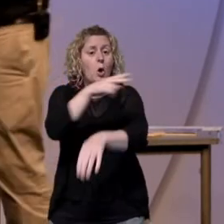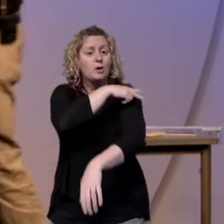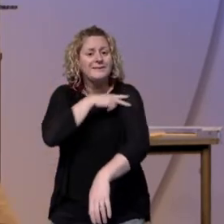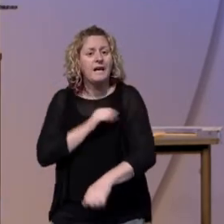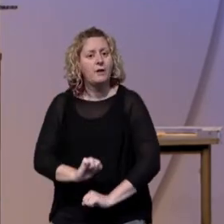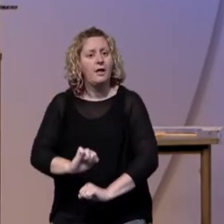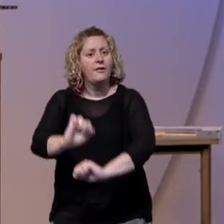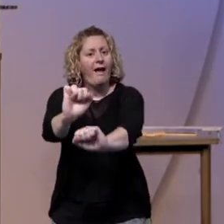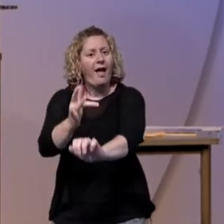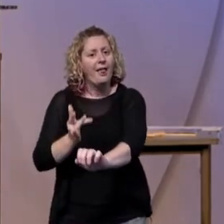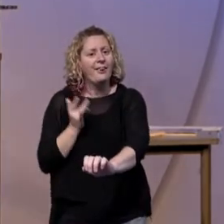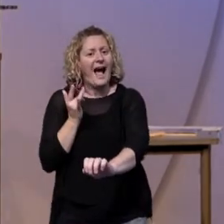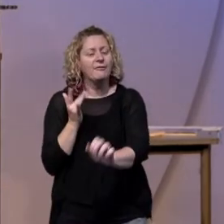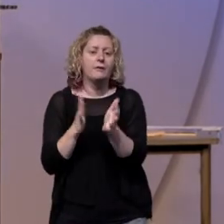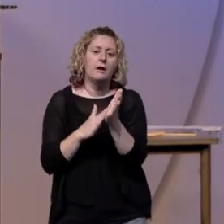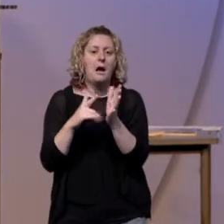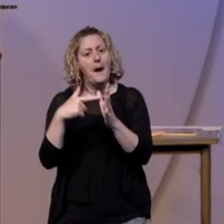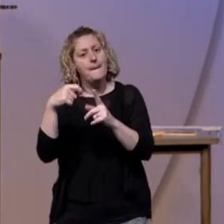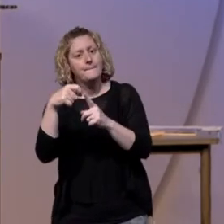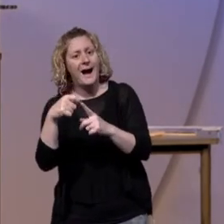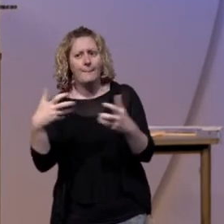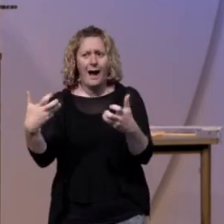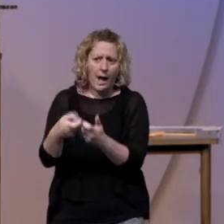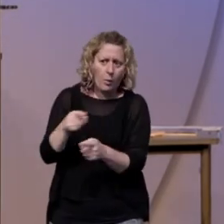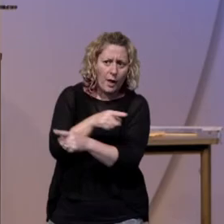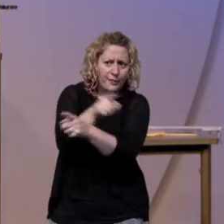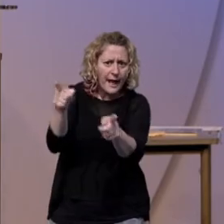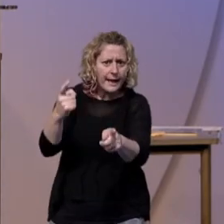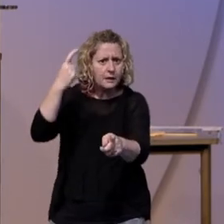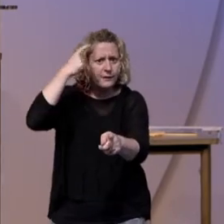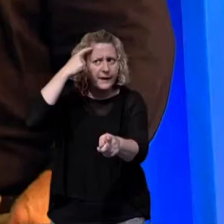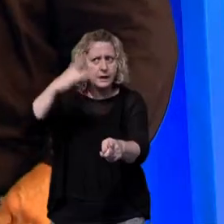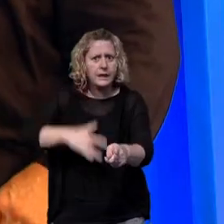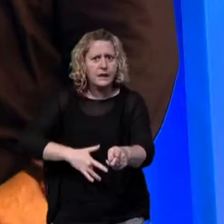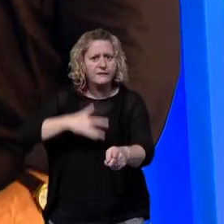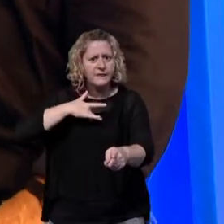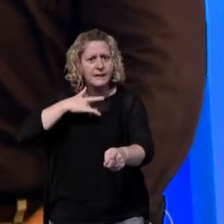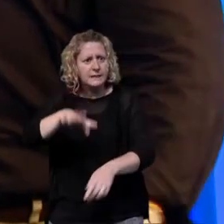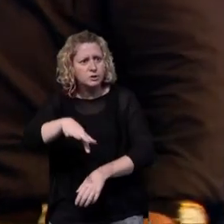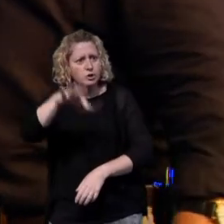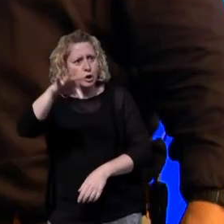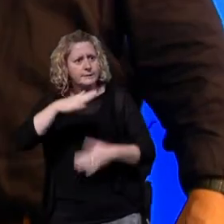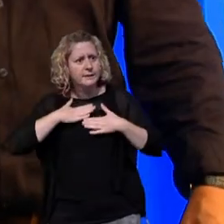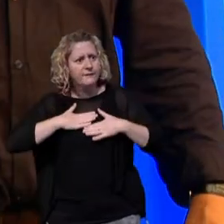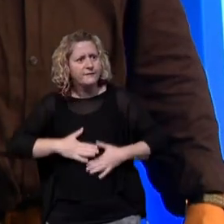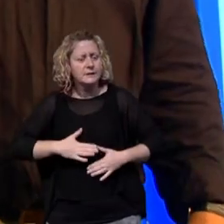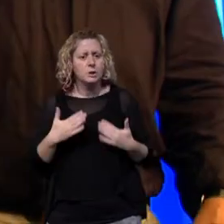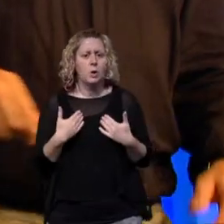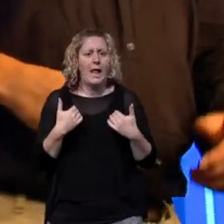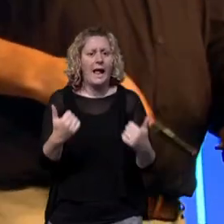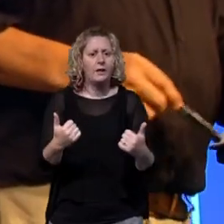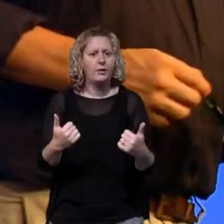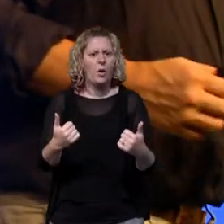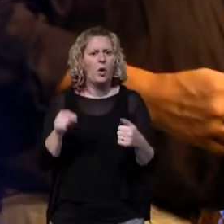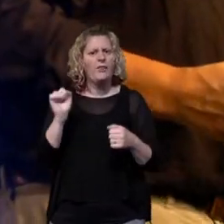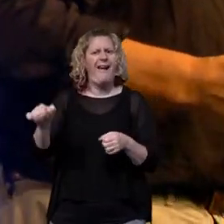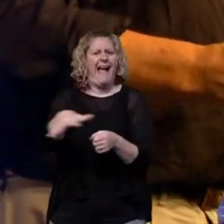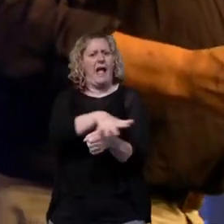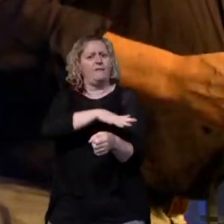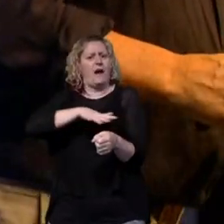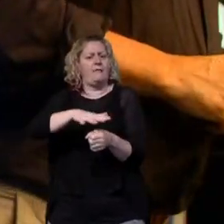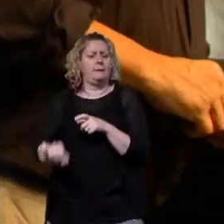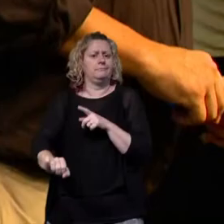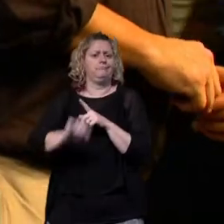map? How are they going on their thinking, their feelings, their choices, their physical health? What's hit them in the environment? Now,